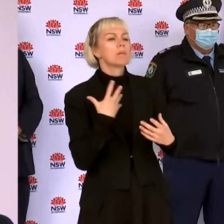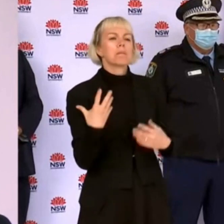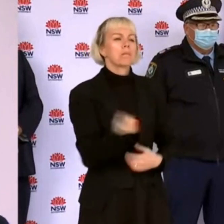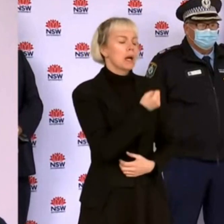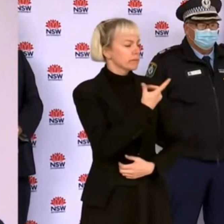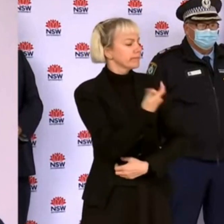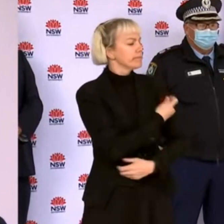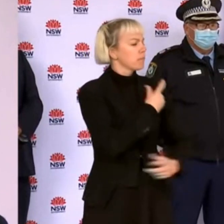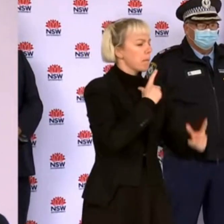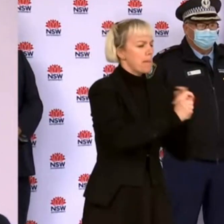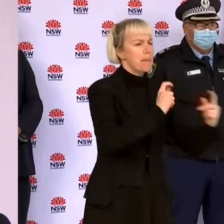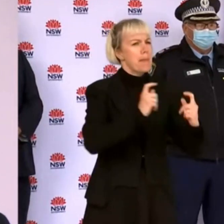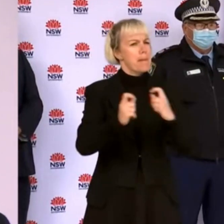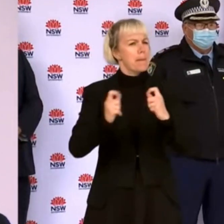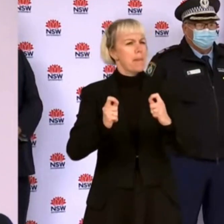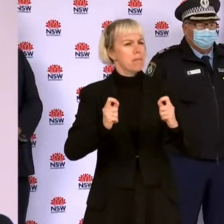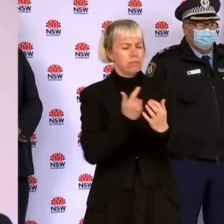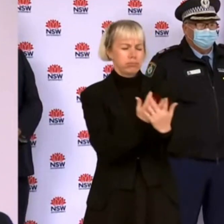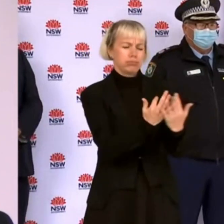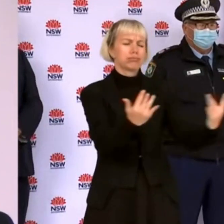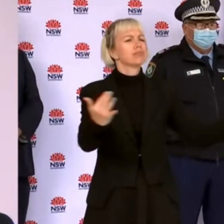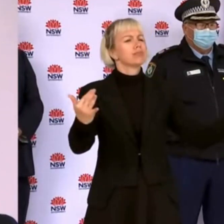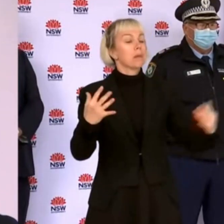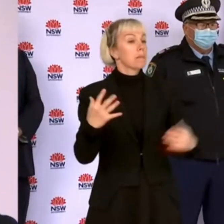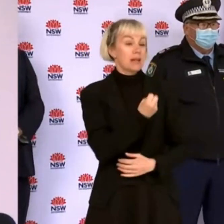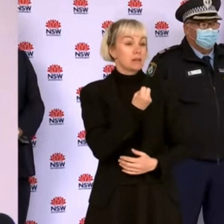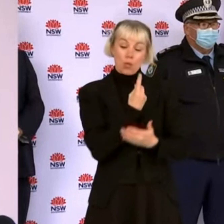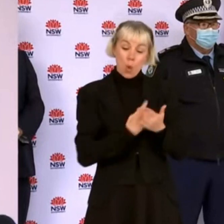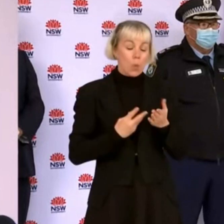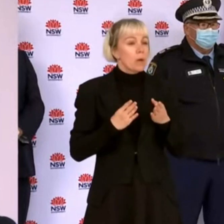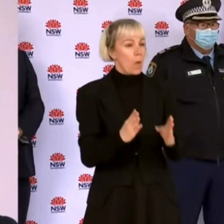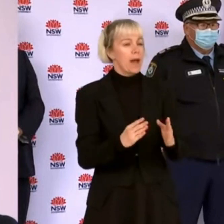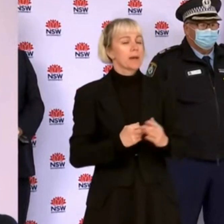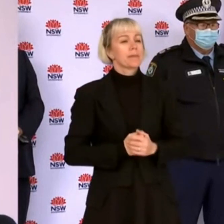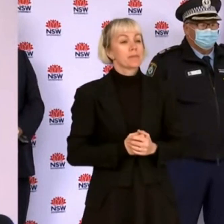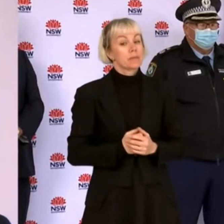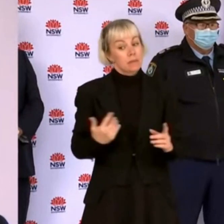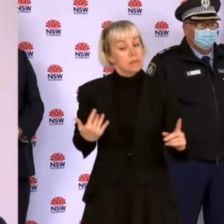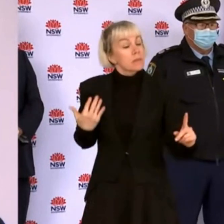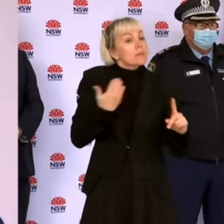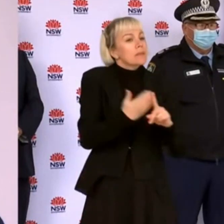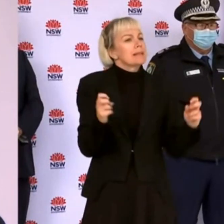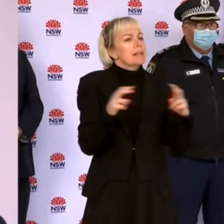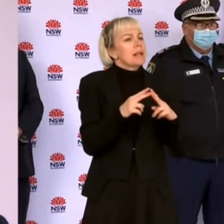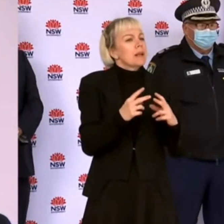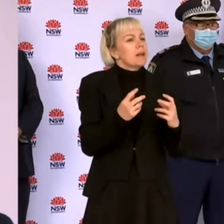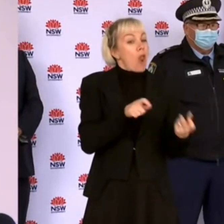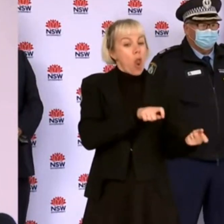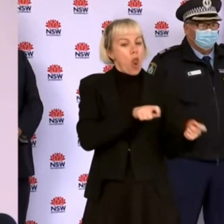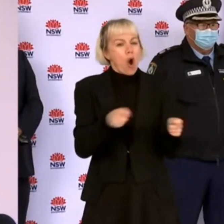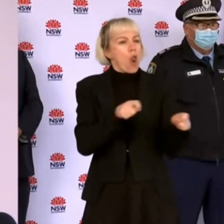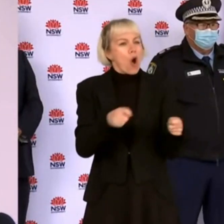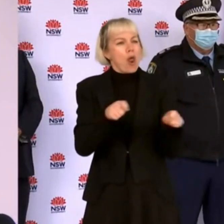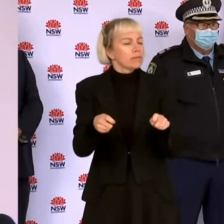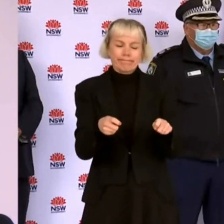found a way. And in previous outbreaks that we've had, we've managed not to go into lockdown because we've had the